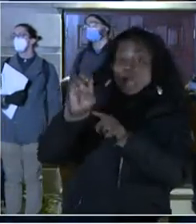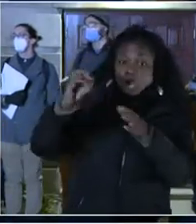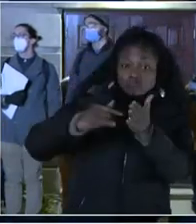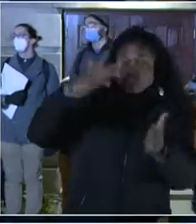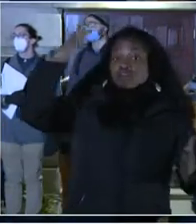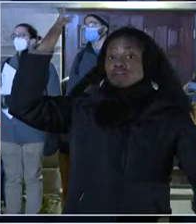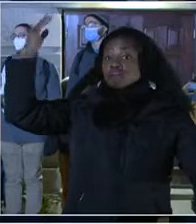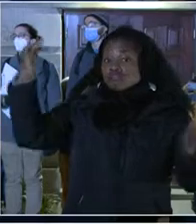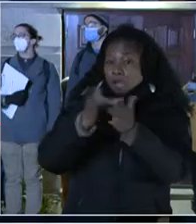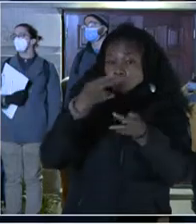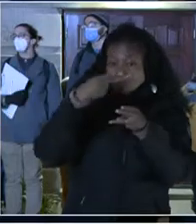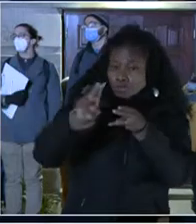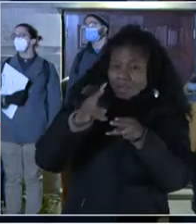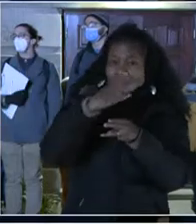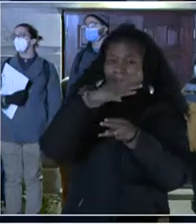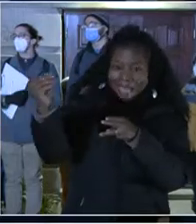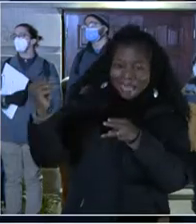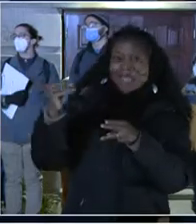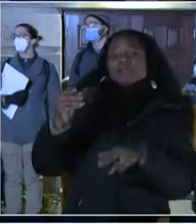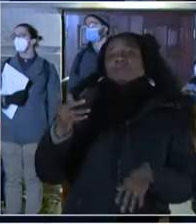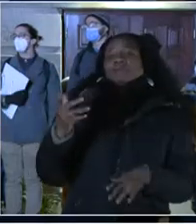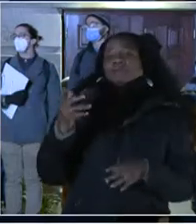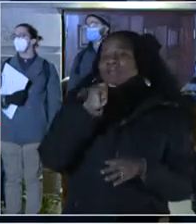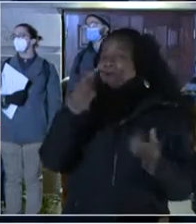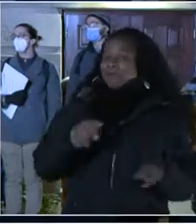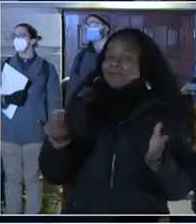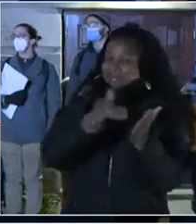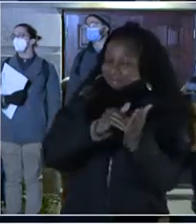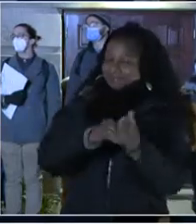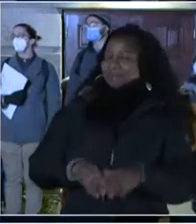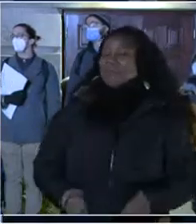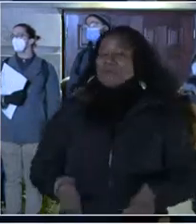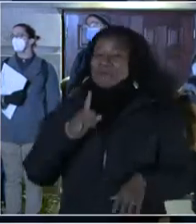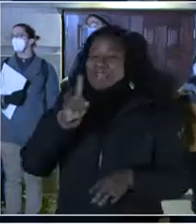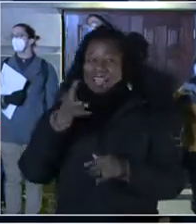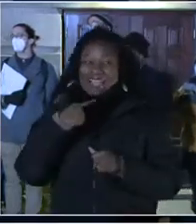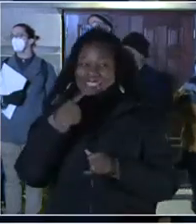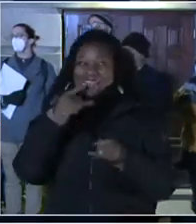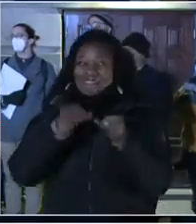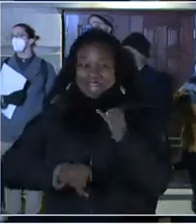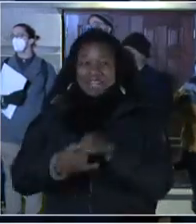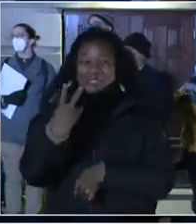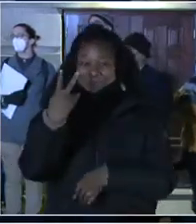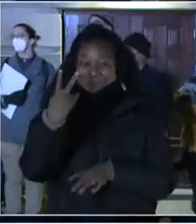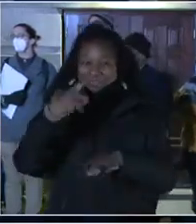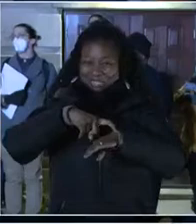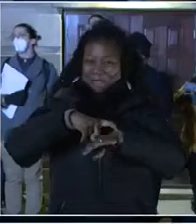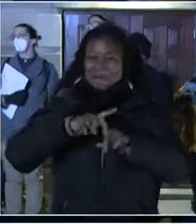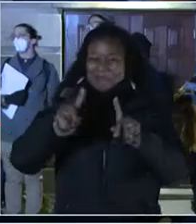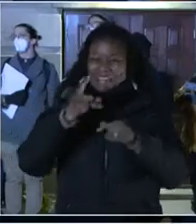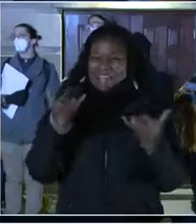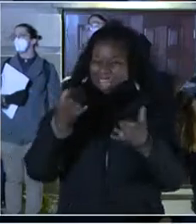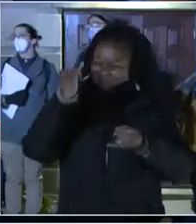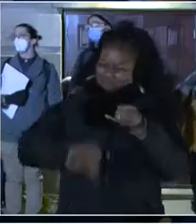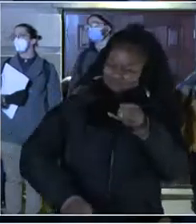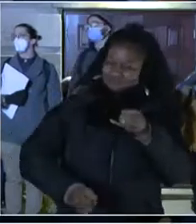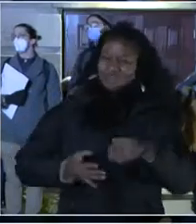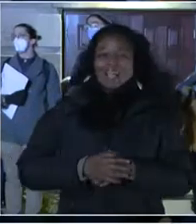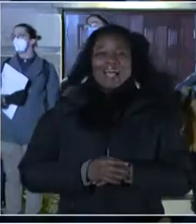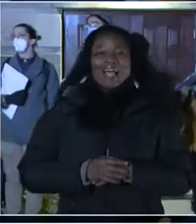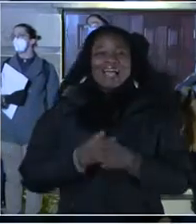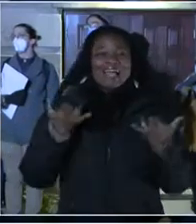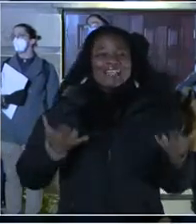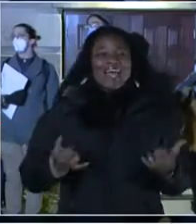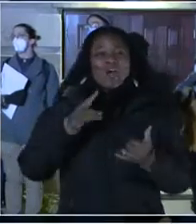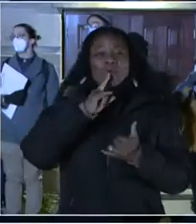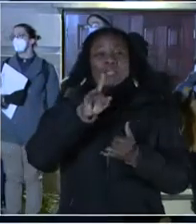in the nation's capital. I know I said finally, but really finally this time. You have to join us at what we call